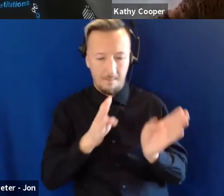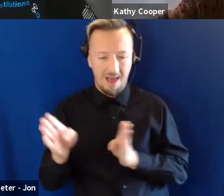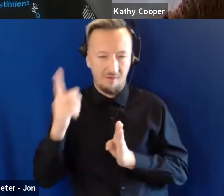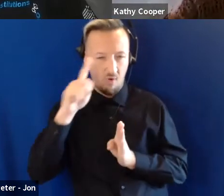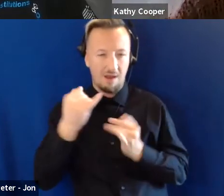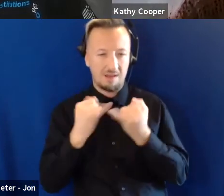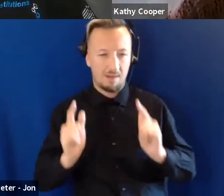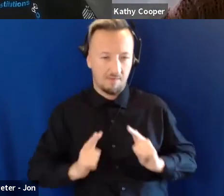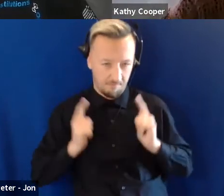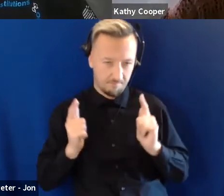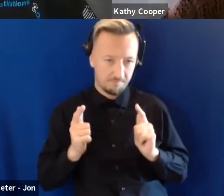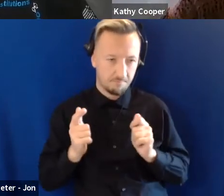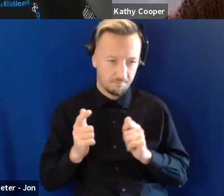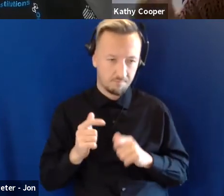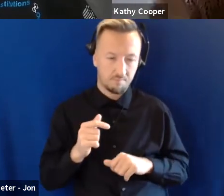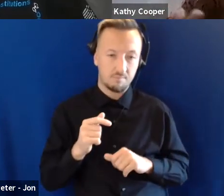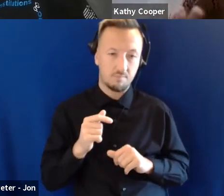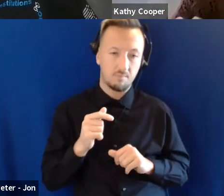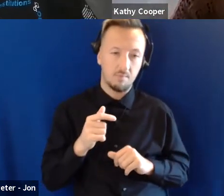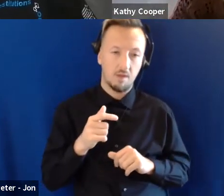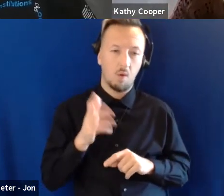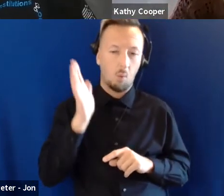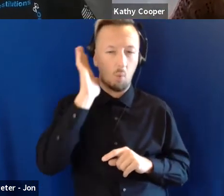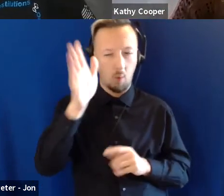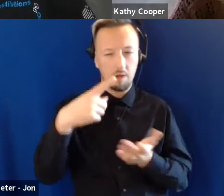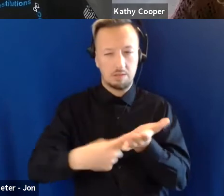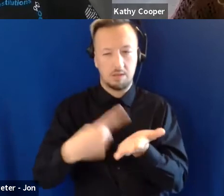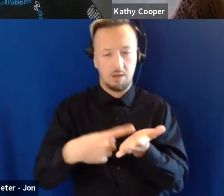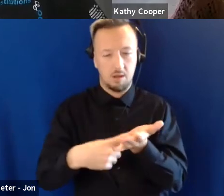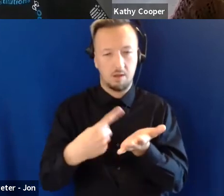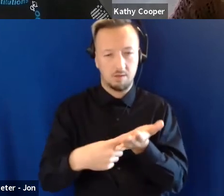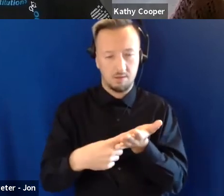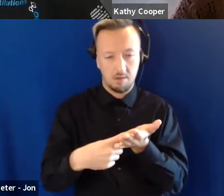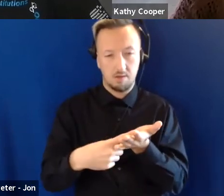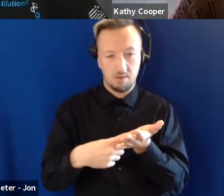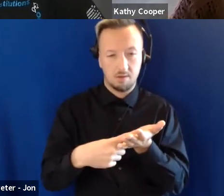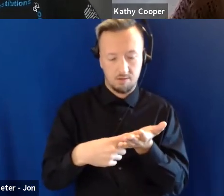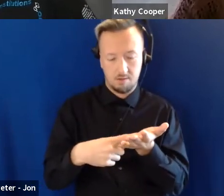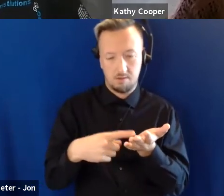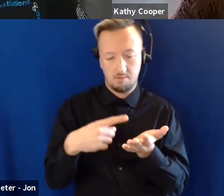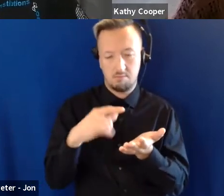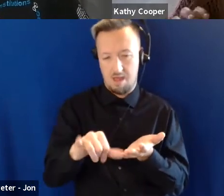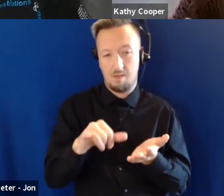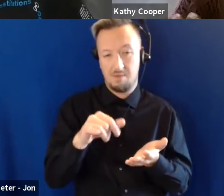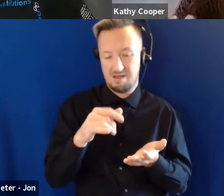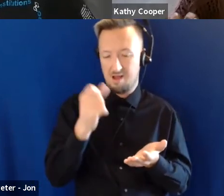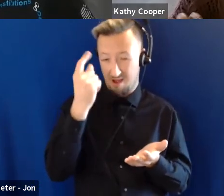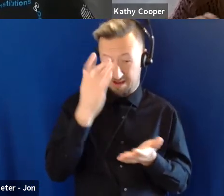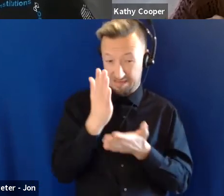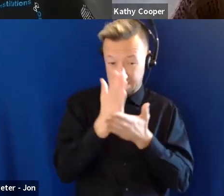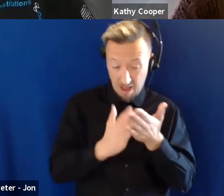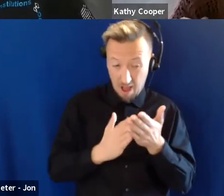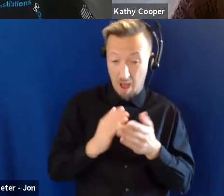we'll get into the whole what that really means, because sometimes some SILCs don't